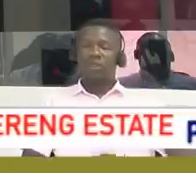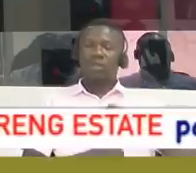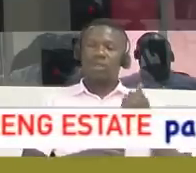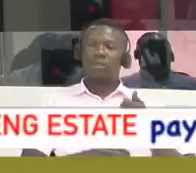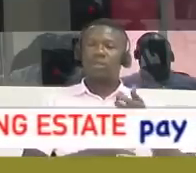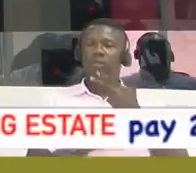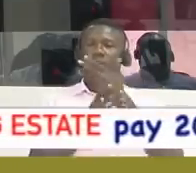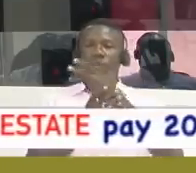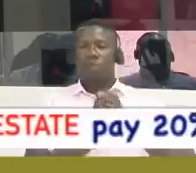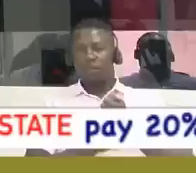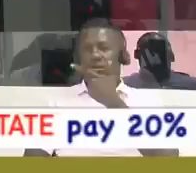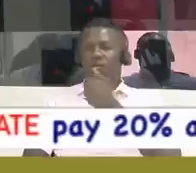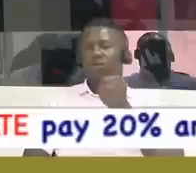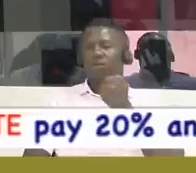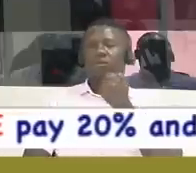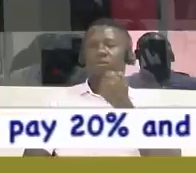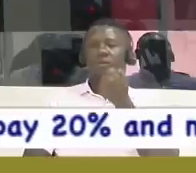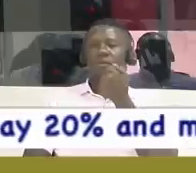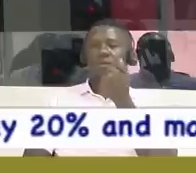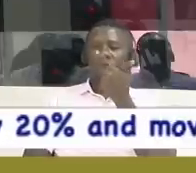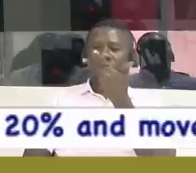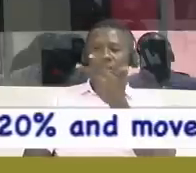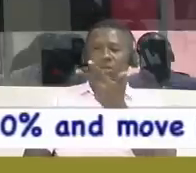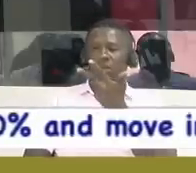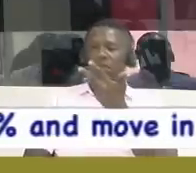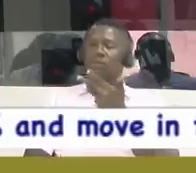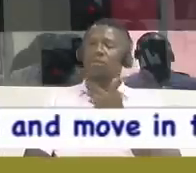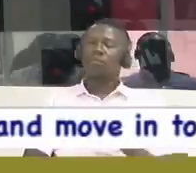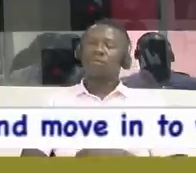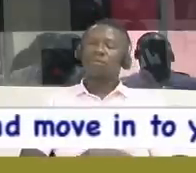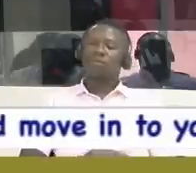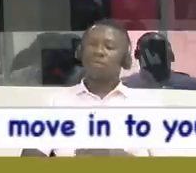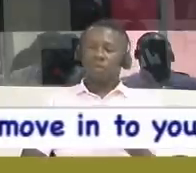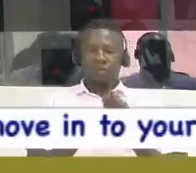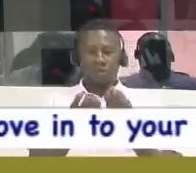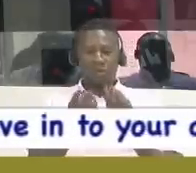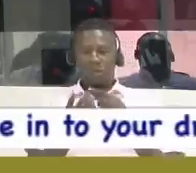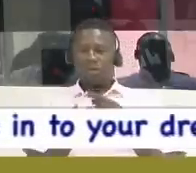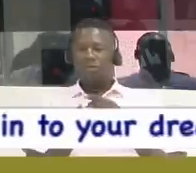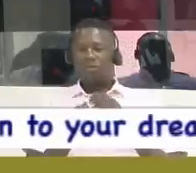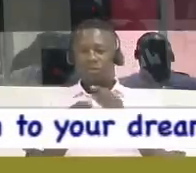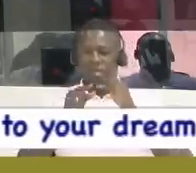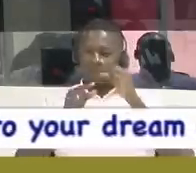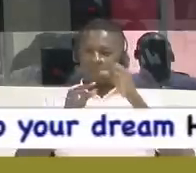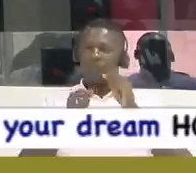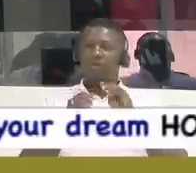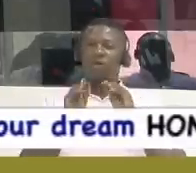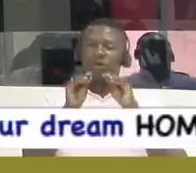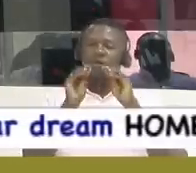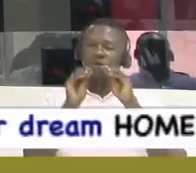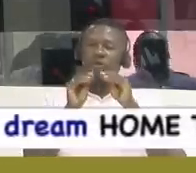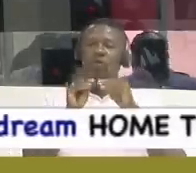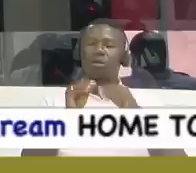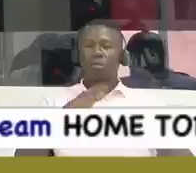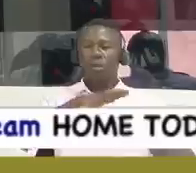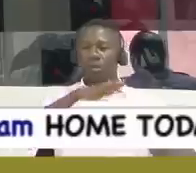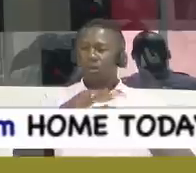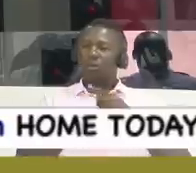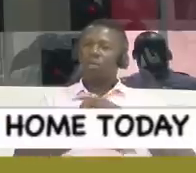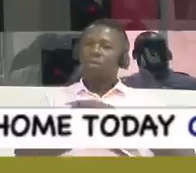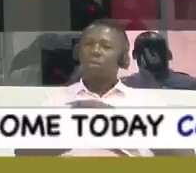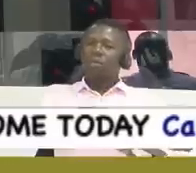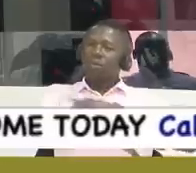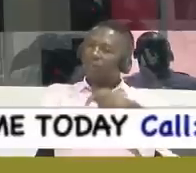1979. Can you please give us a brief history of your educational background? That's from primary to secondary with dates, if